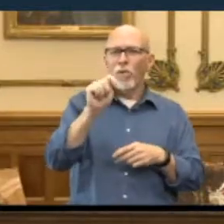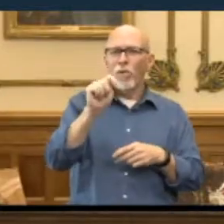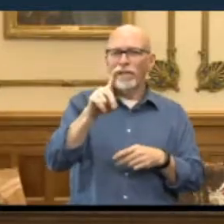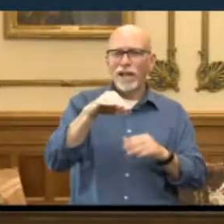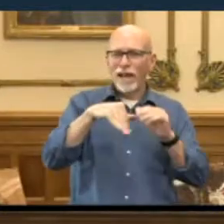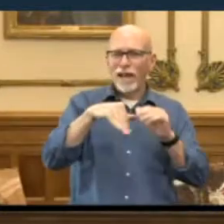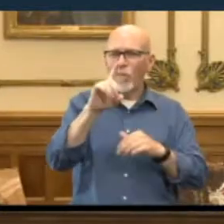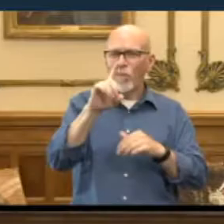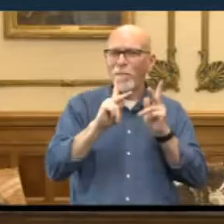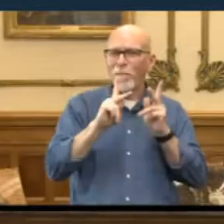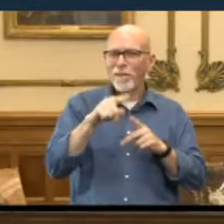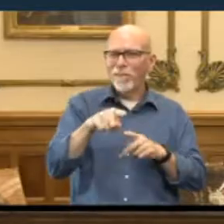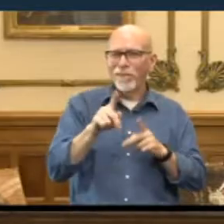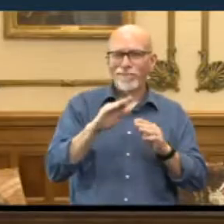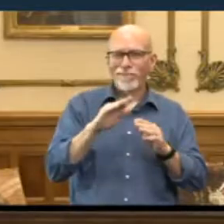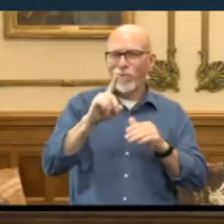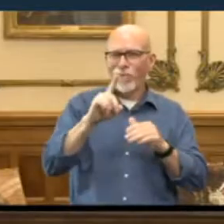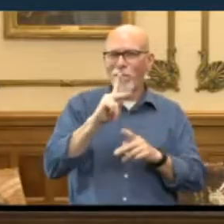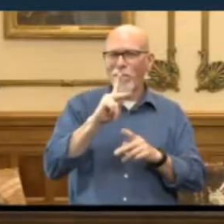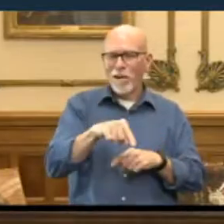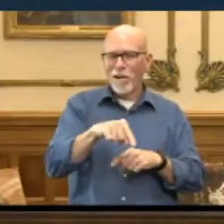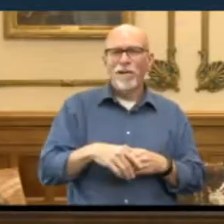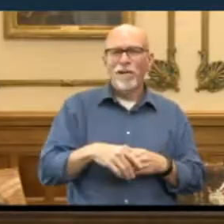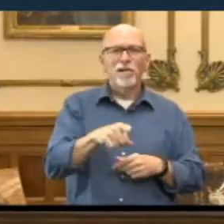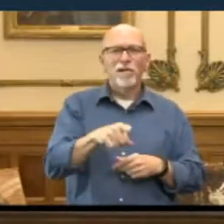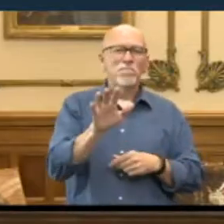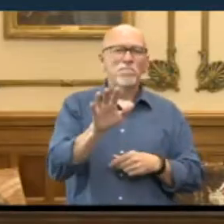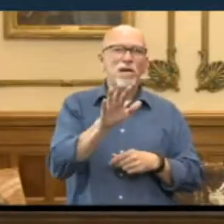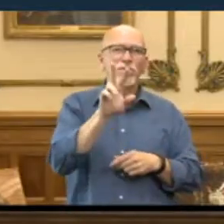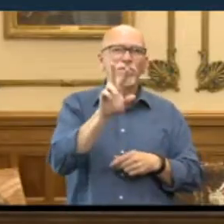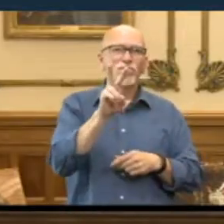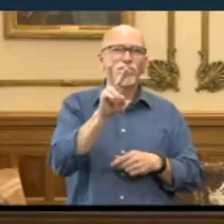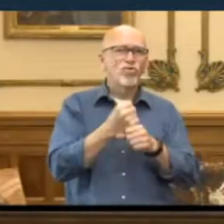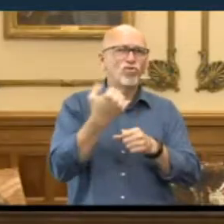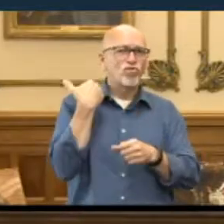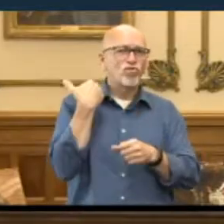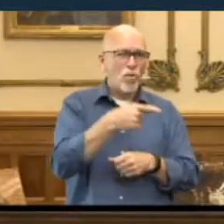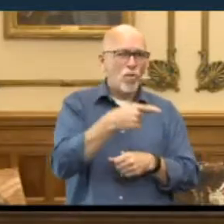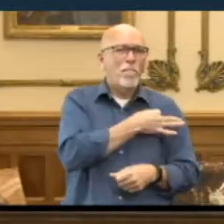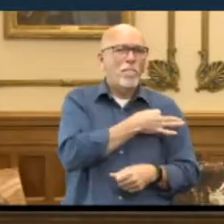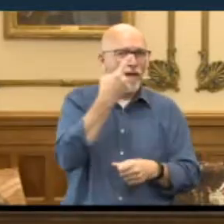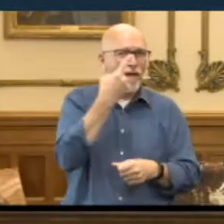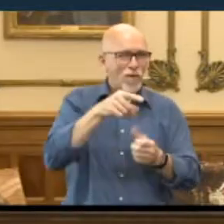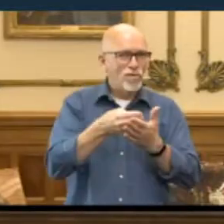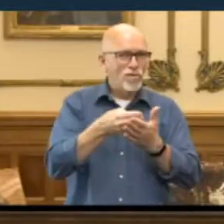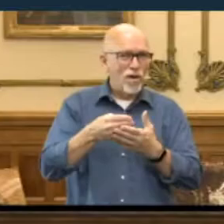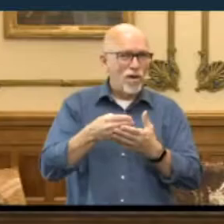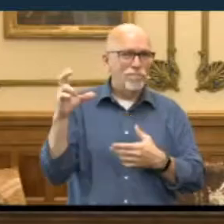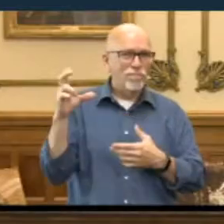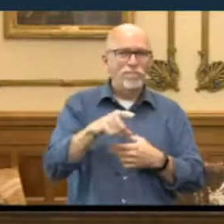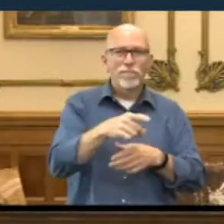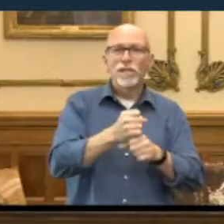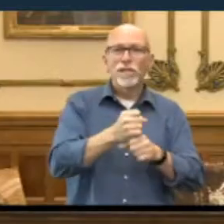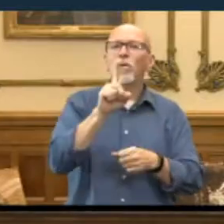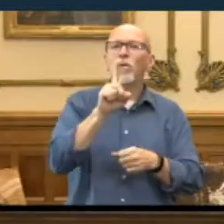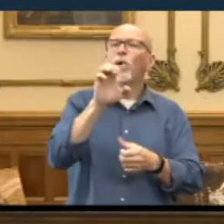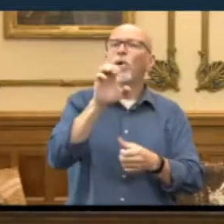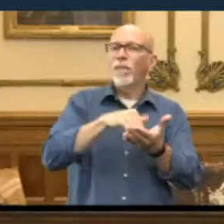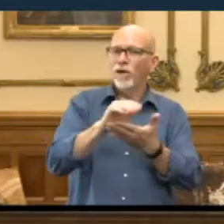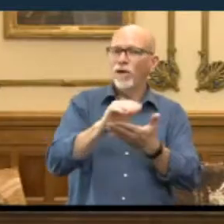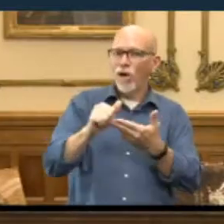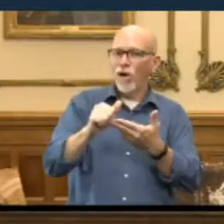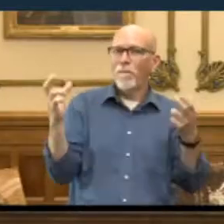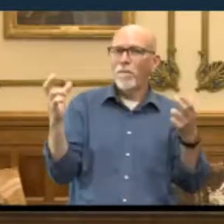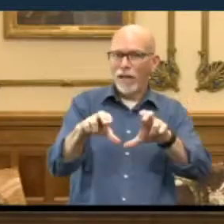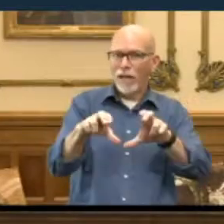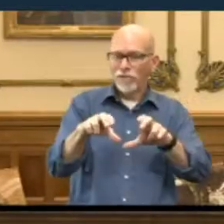people population, and it's been about 2 years ago now. They applied for some dollars and they received over $100,000 in this matching grant